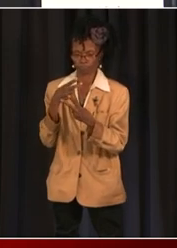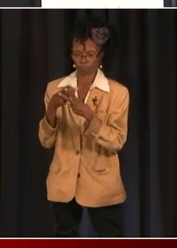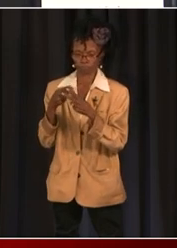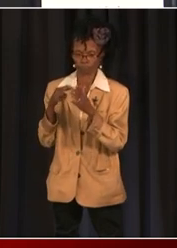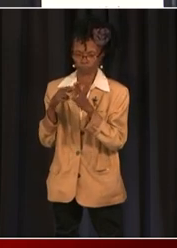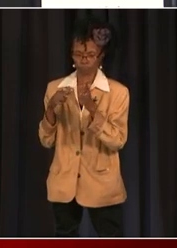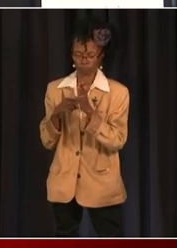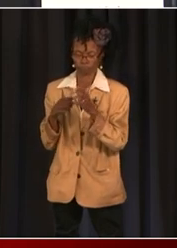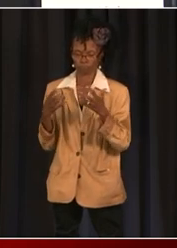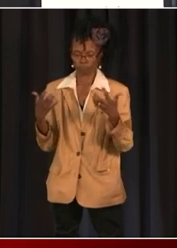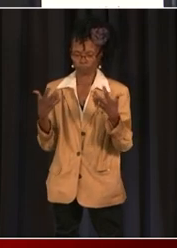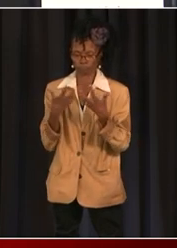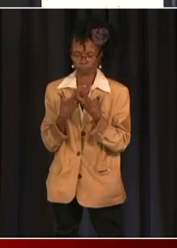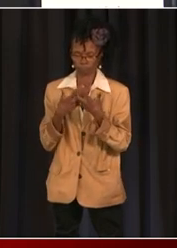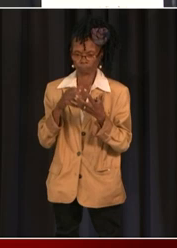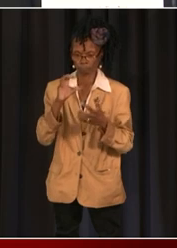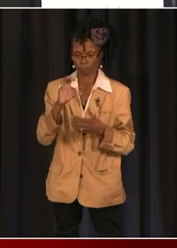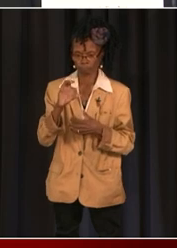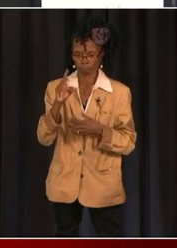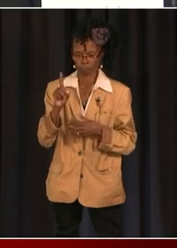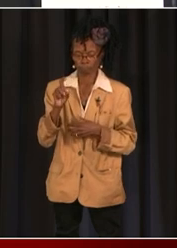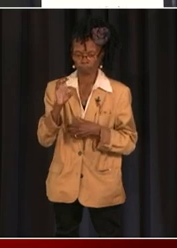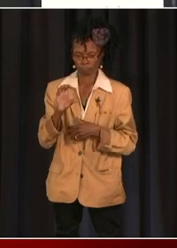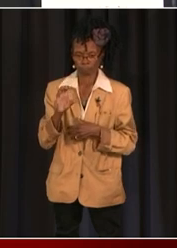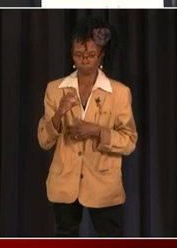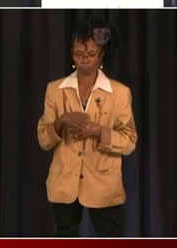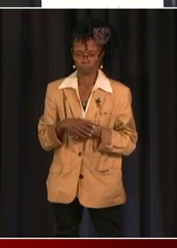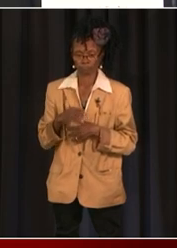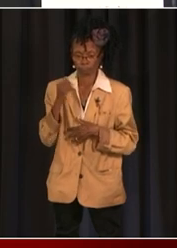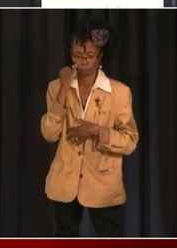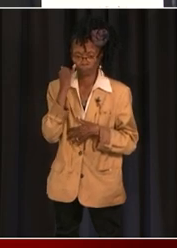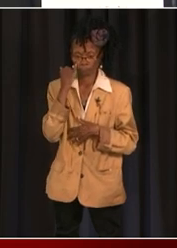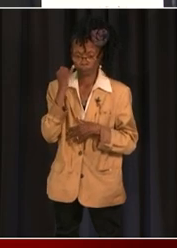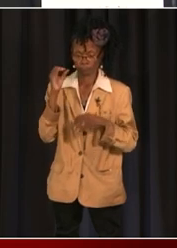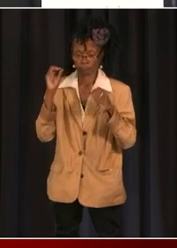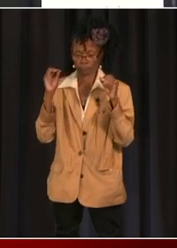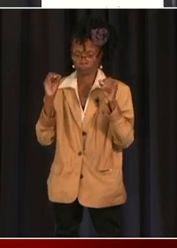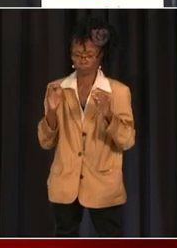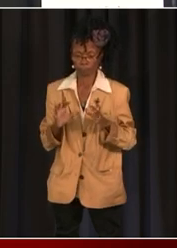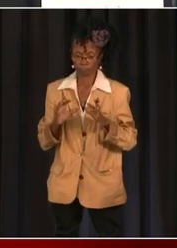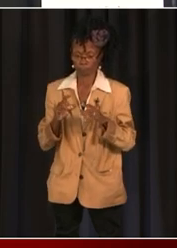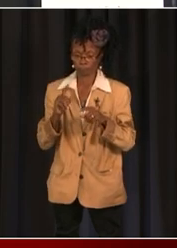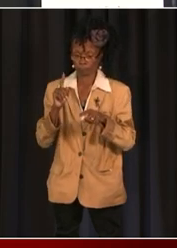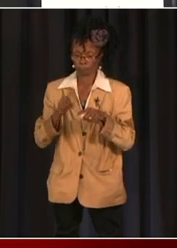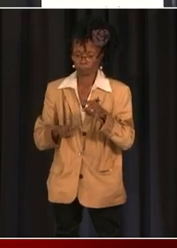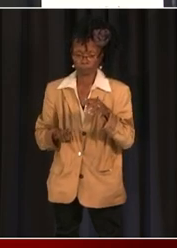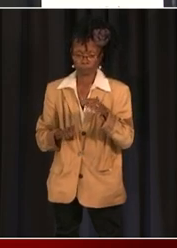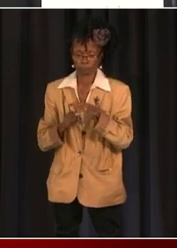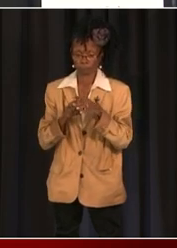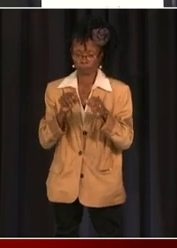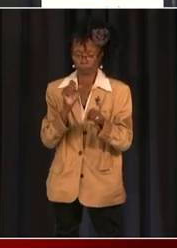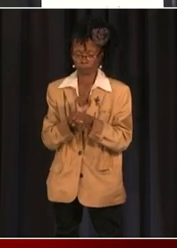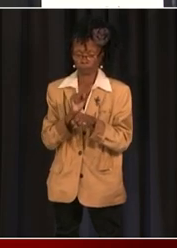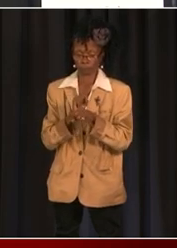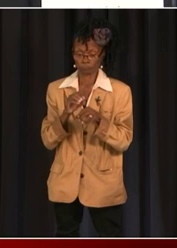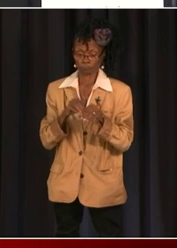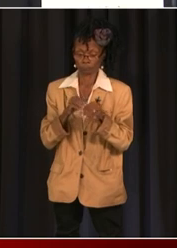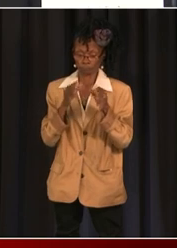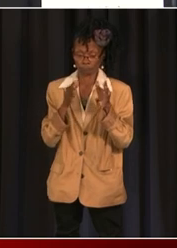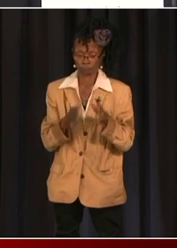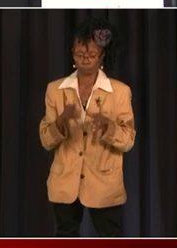and CDC guidance. If a teacher is unable to perform their duties in person due to the